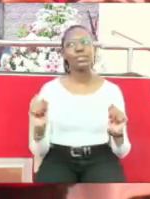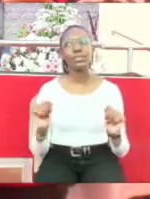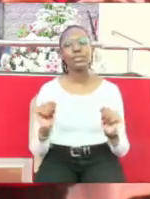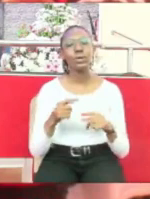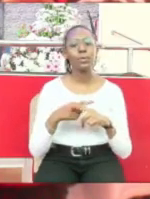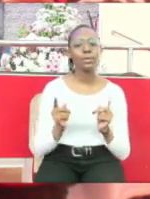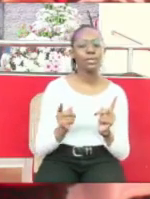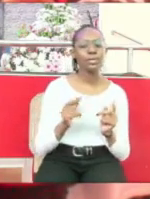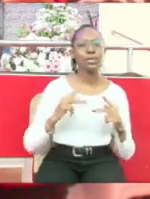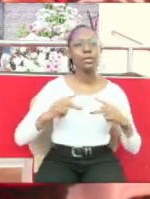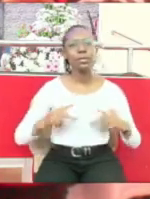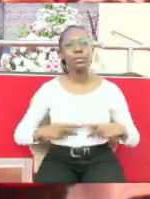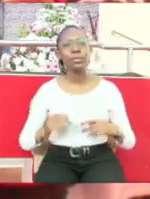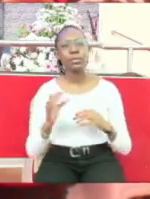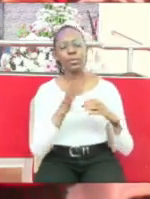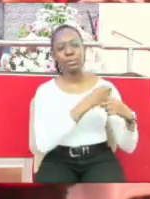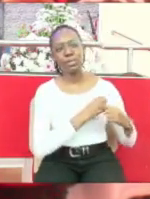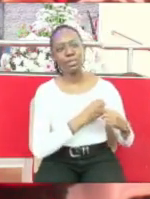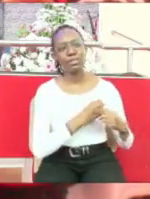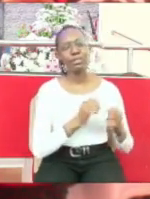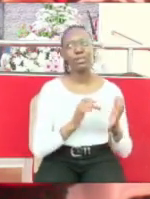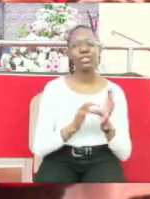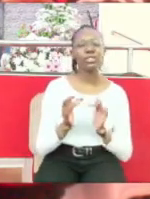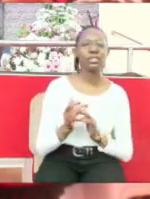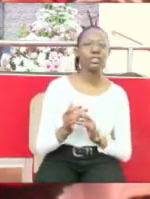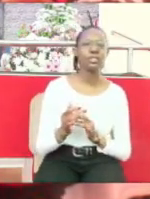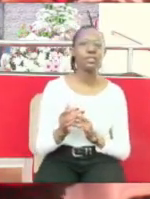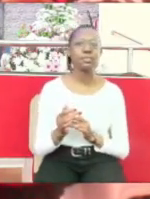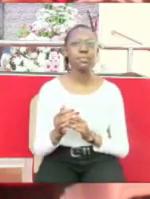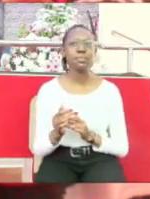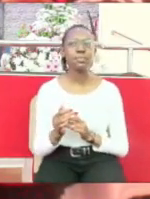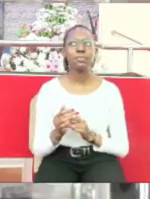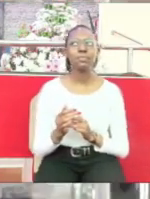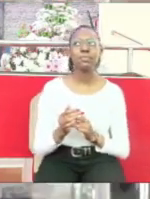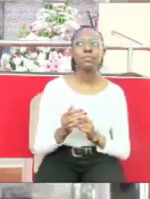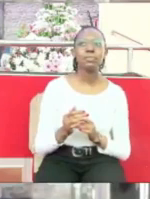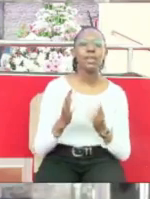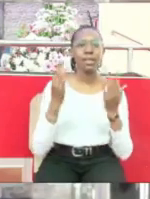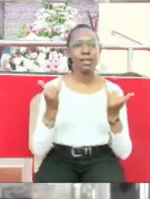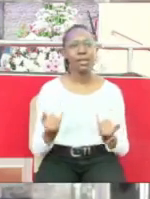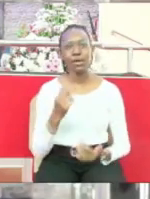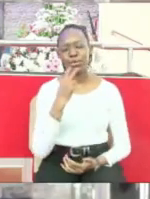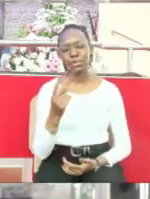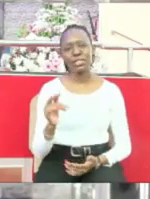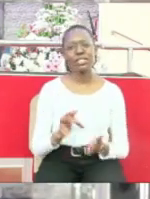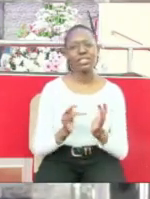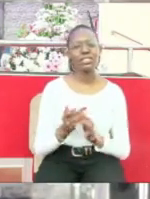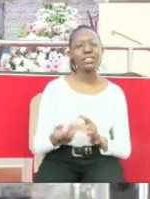missed him there, lakini wakakosa. But now they are seeing him, lakini sasa wanamuona. Coming on a colt, akiwa amebebwa na punda.